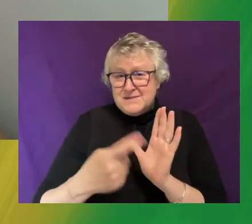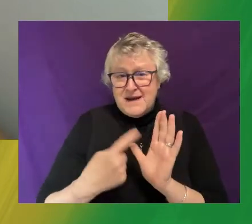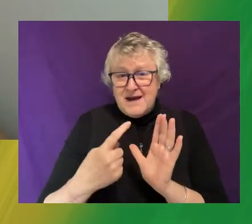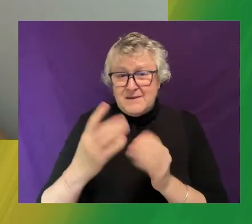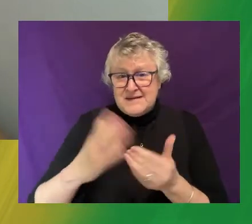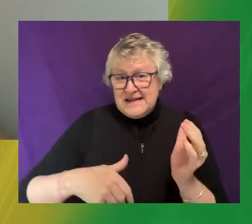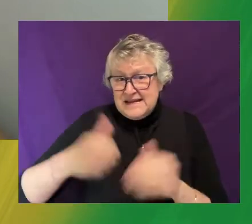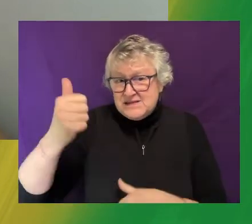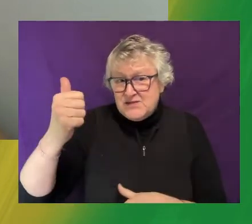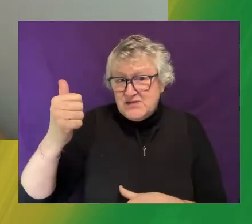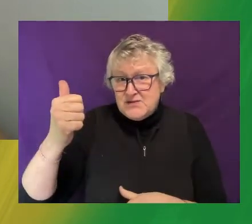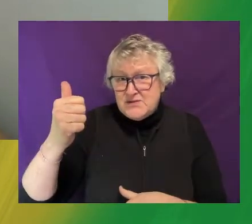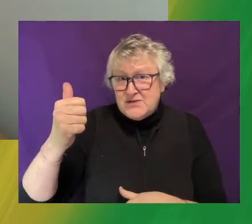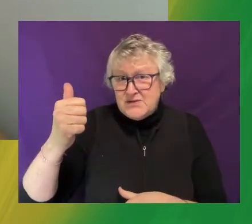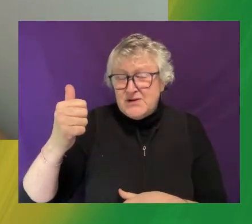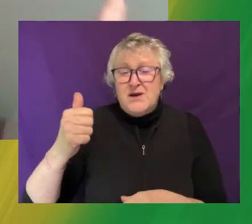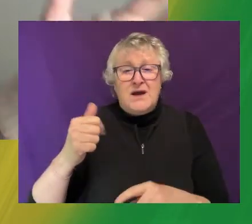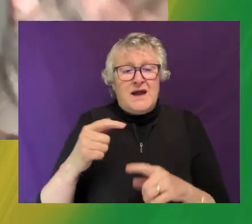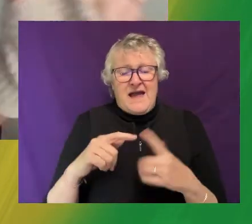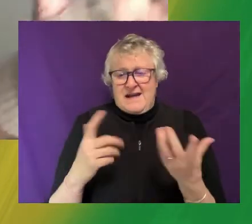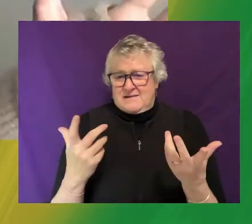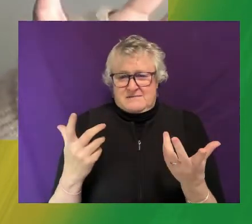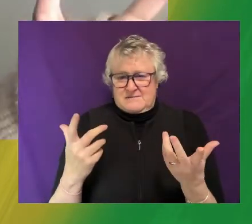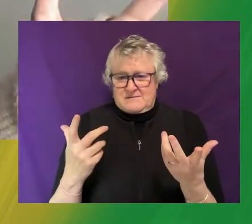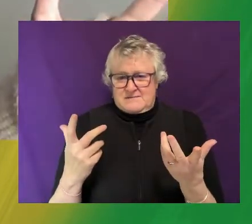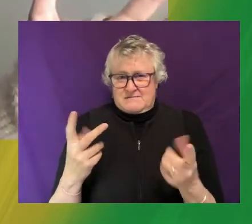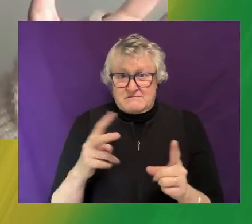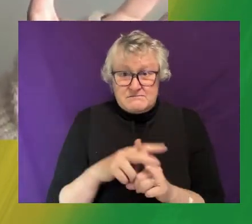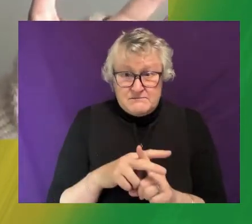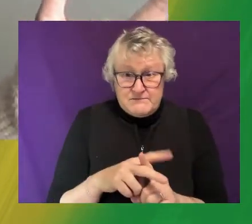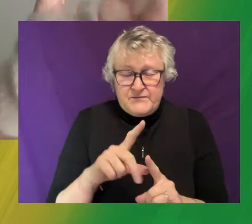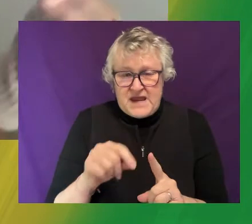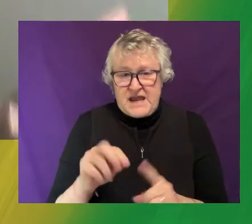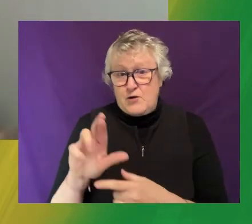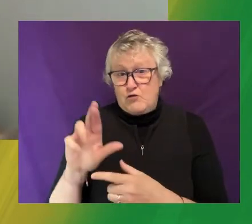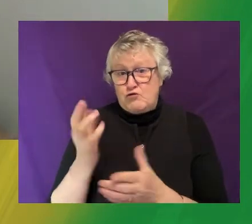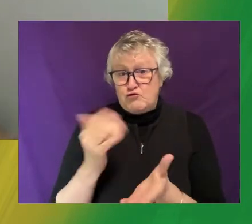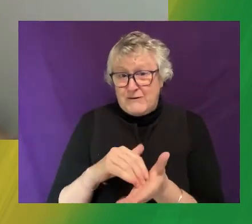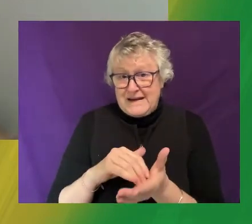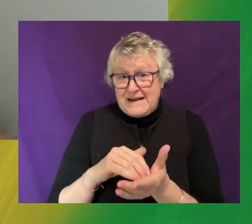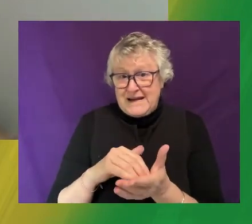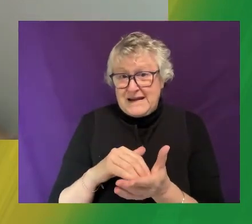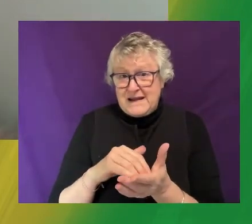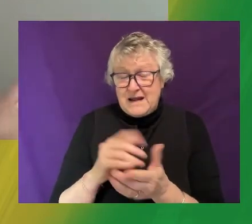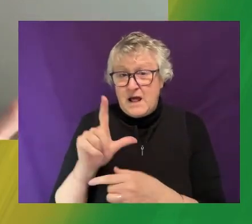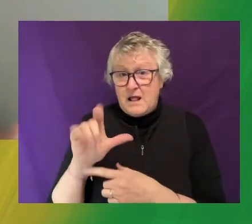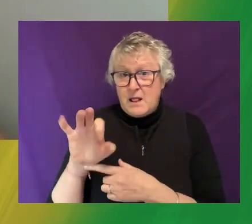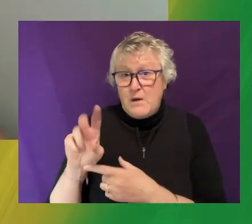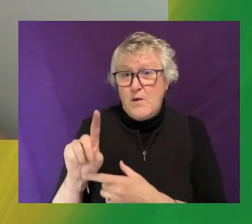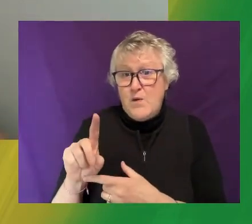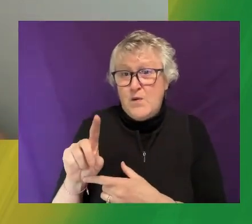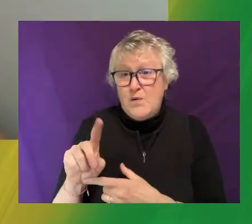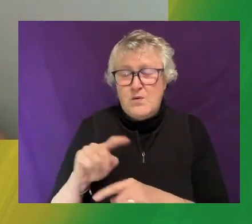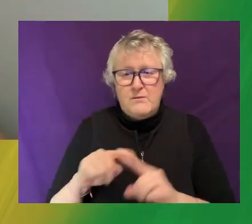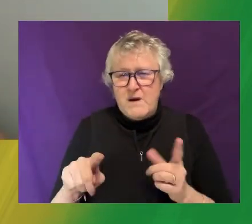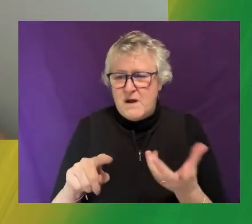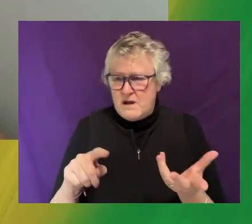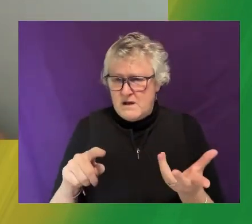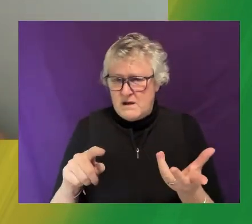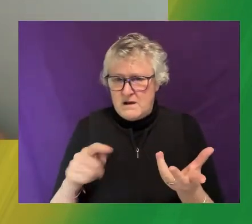reload. Because who wants to admit we don't know where this road